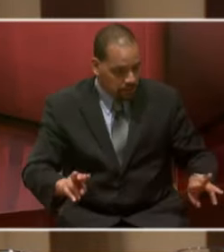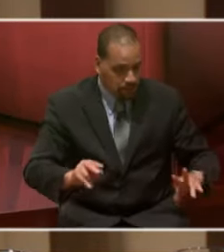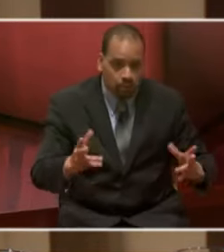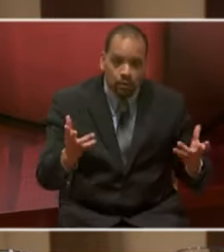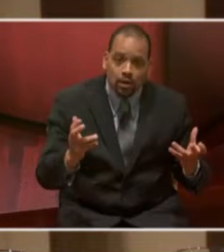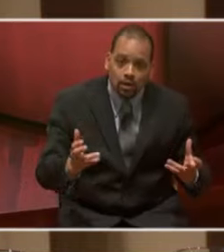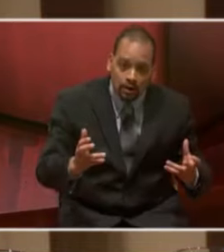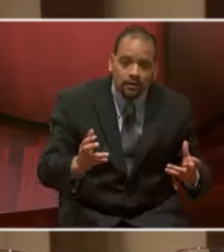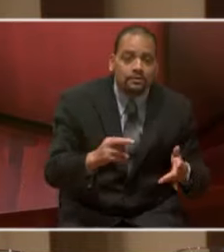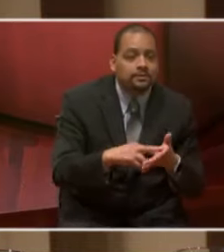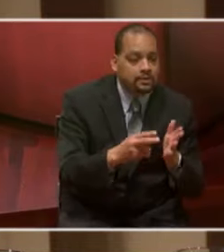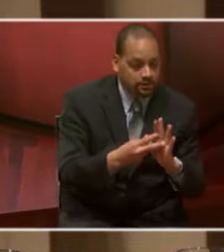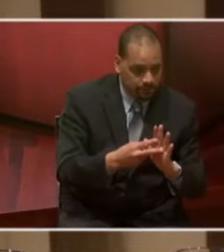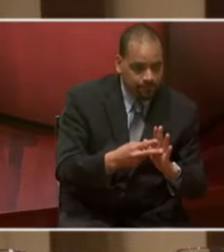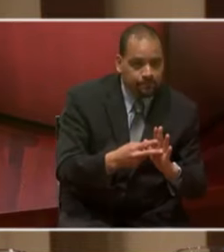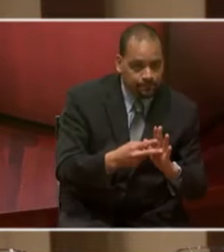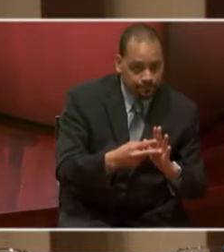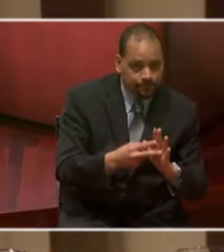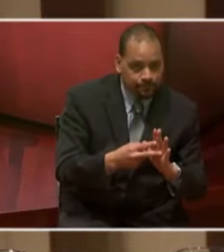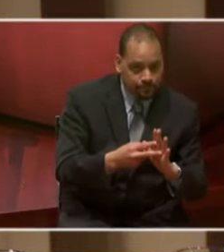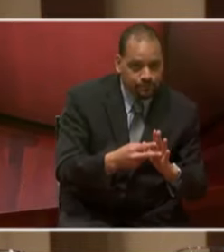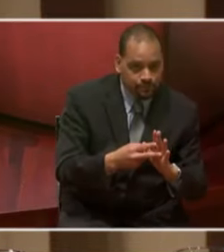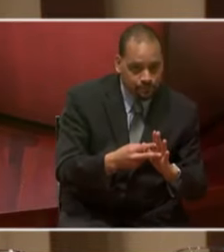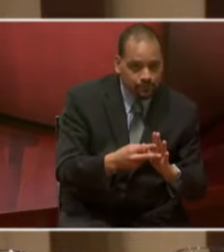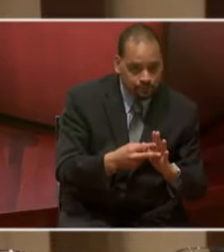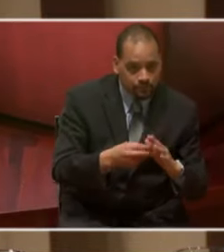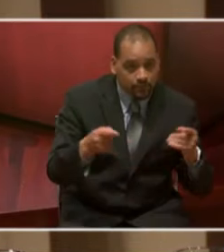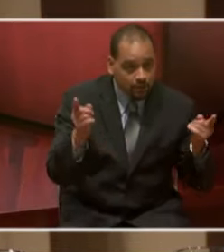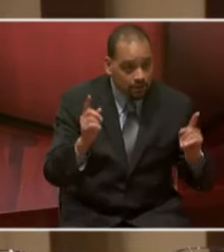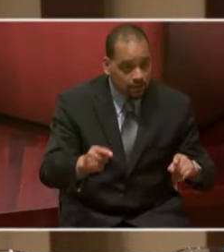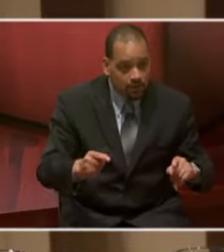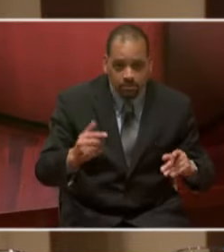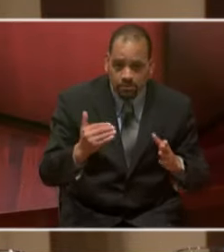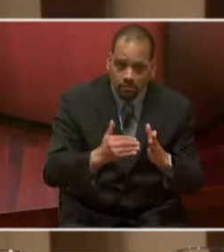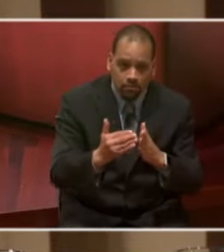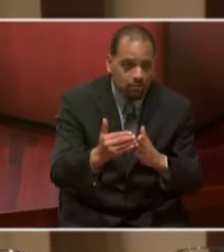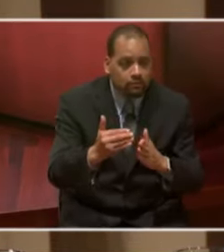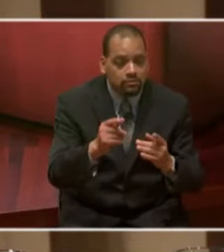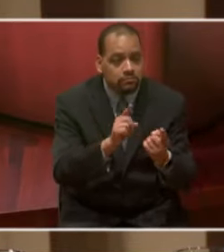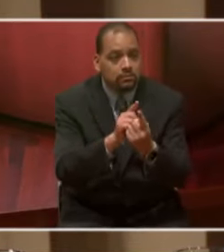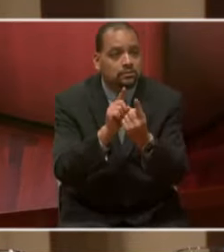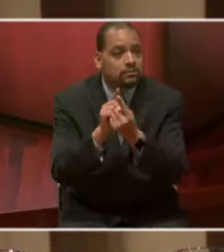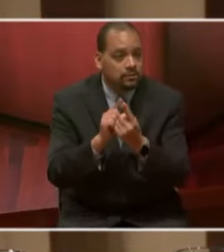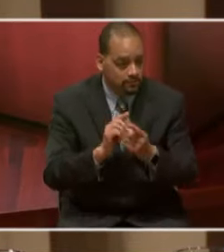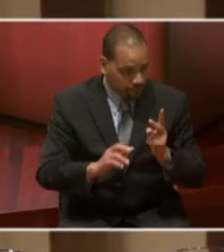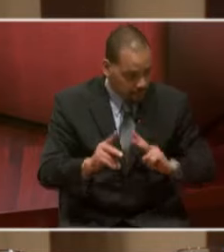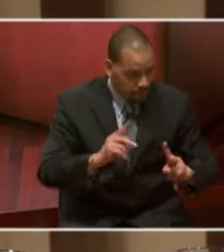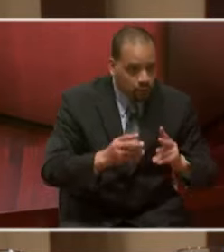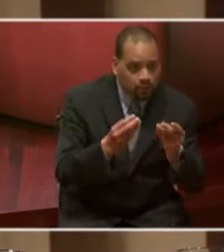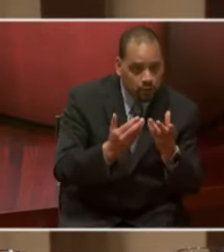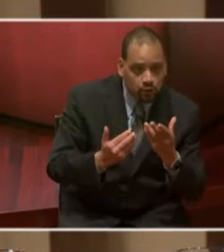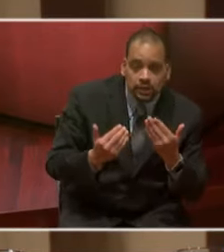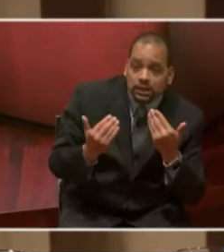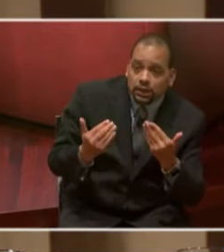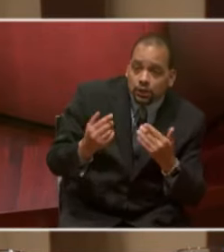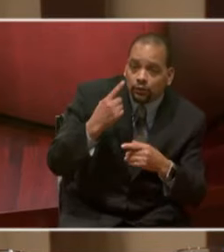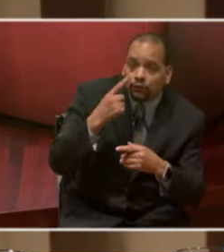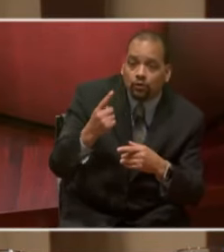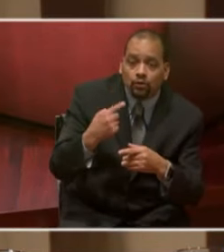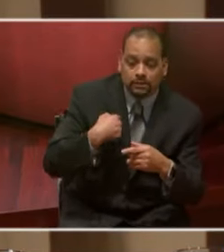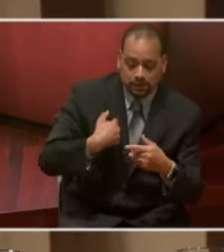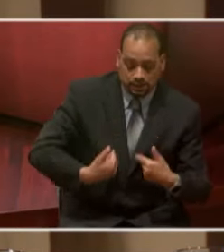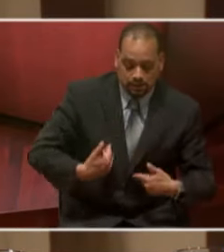There was a sheriff in Selma, in Dallas County, Alabama, by the name of Jim Clark. He was a big